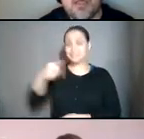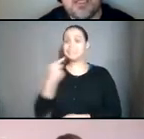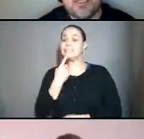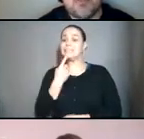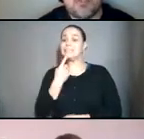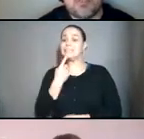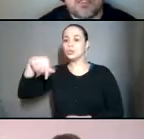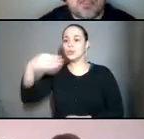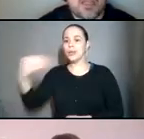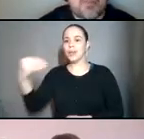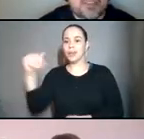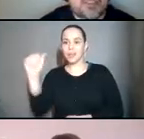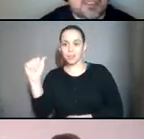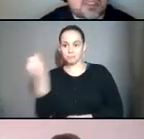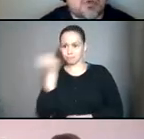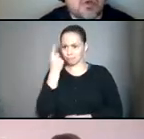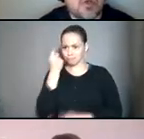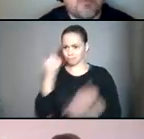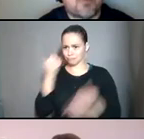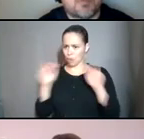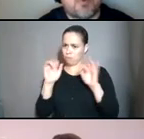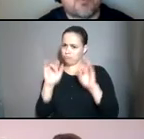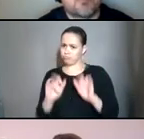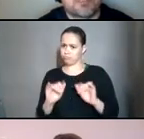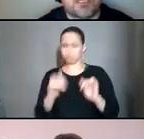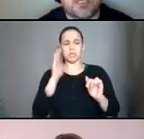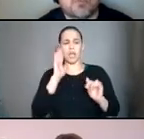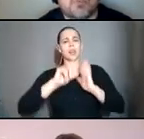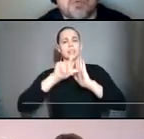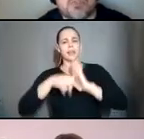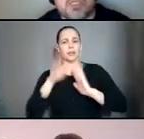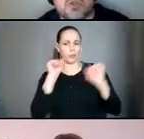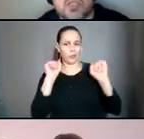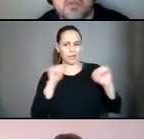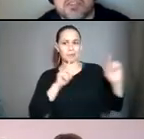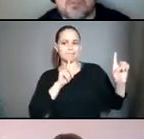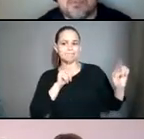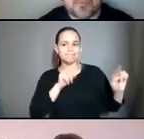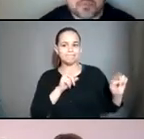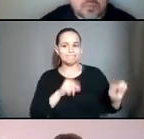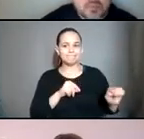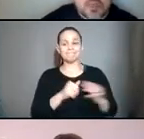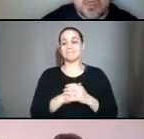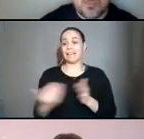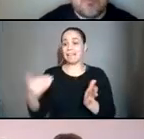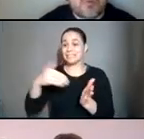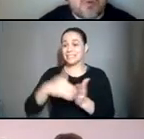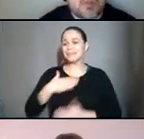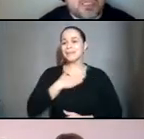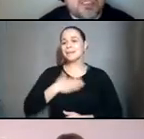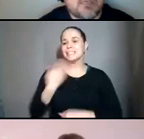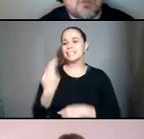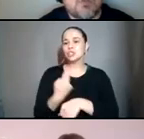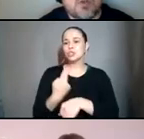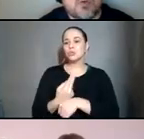the presentation to answer those questions. Again, please use the Q&A button located